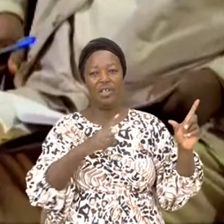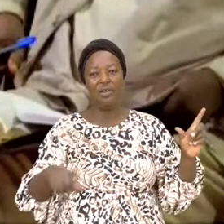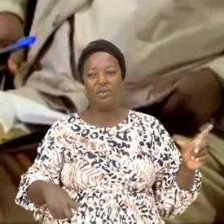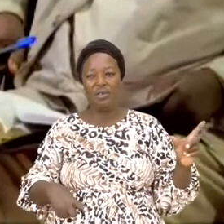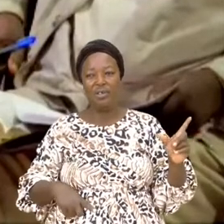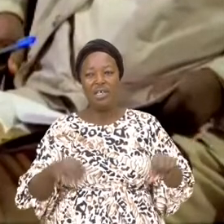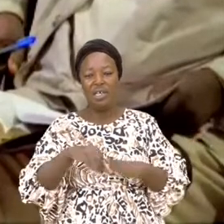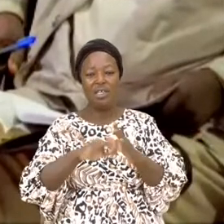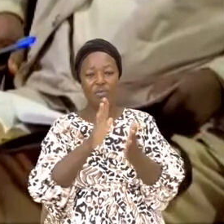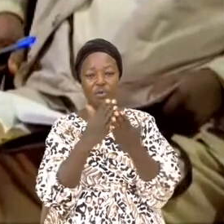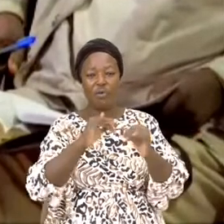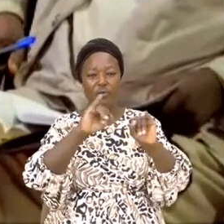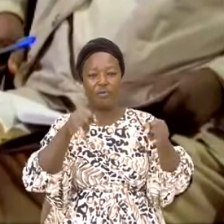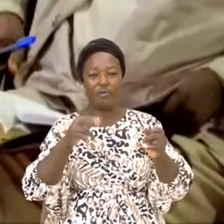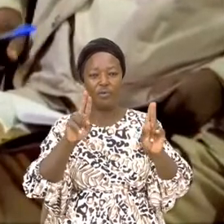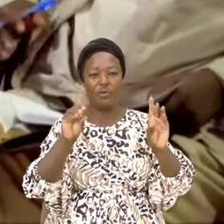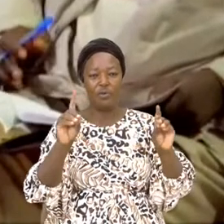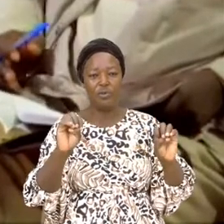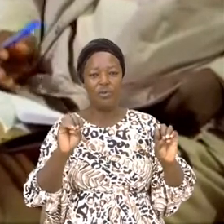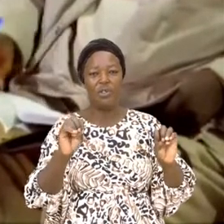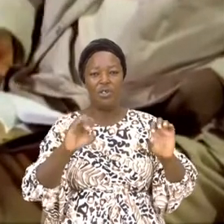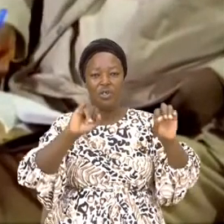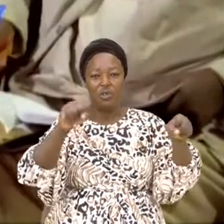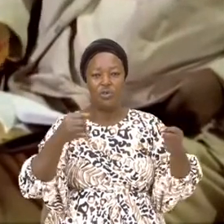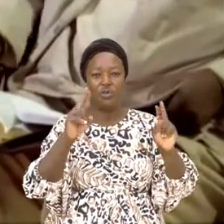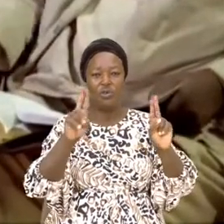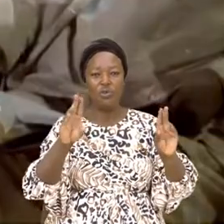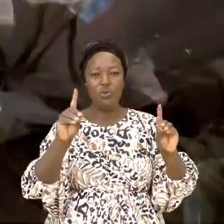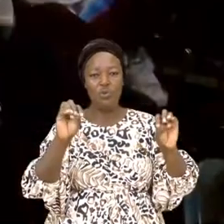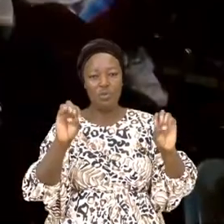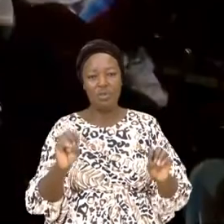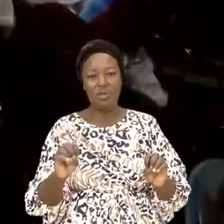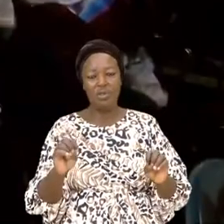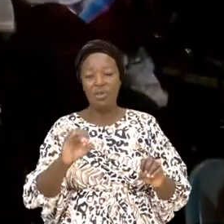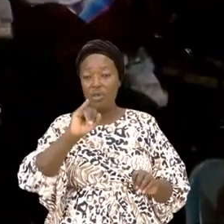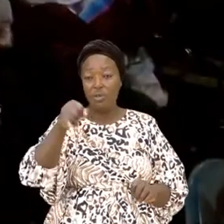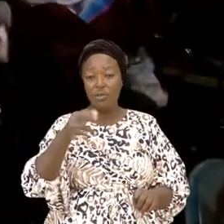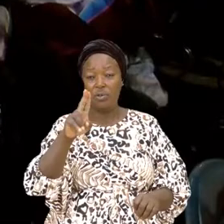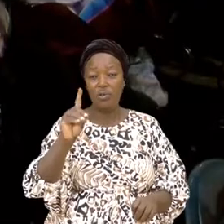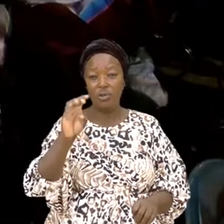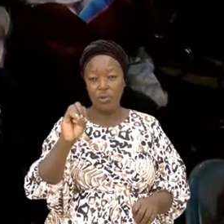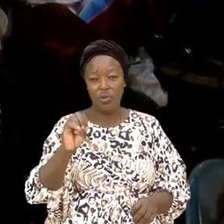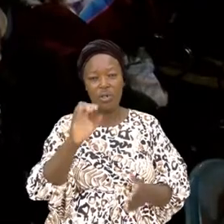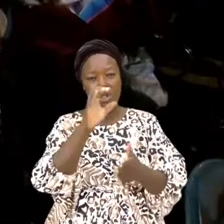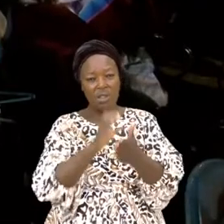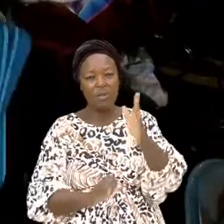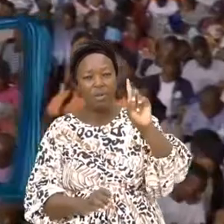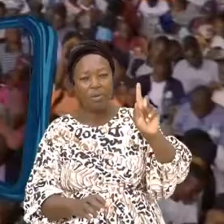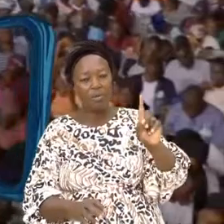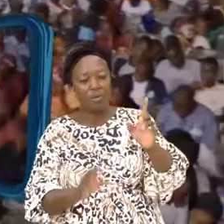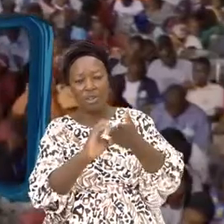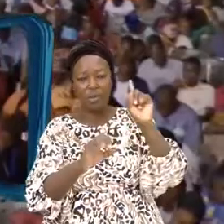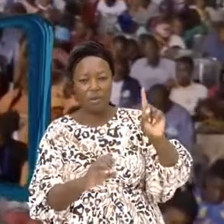at Jude chapter 1 verse 24. Jude chapter 1